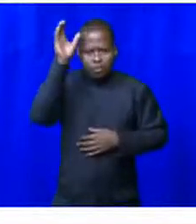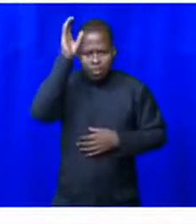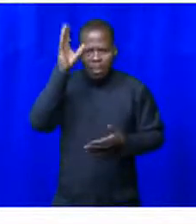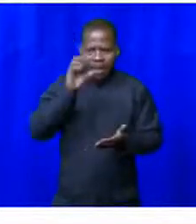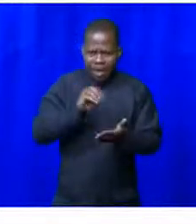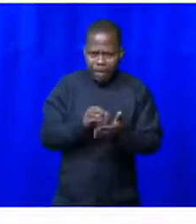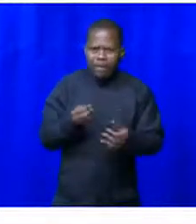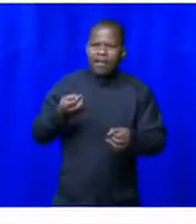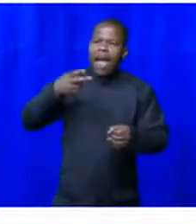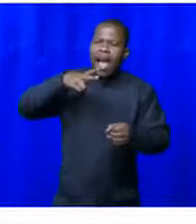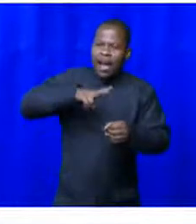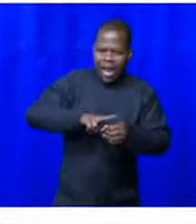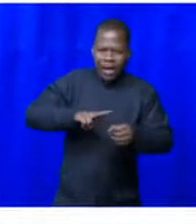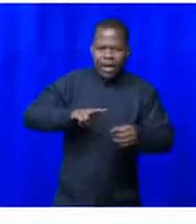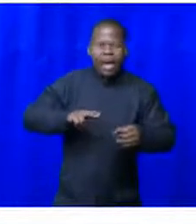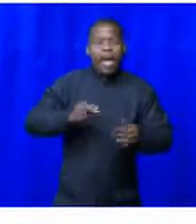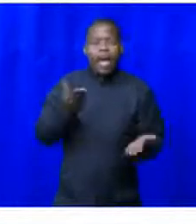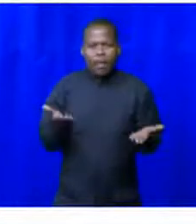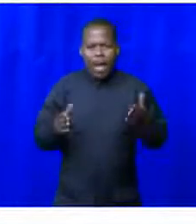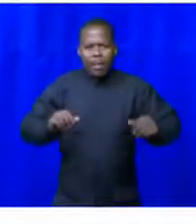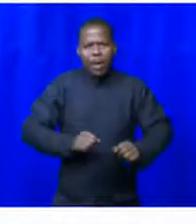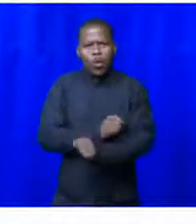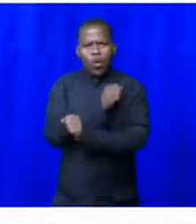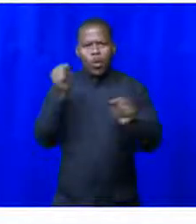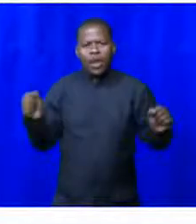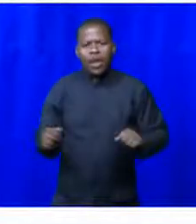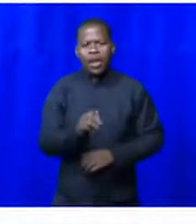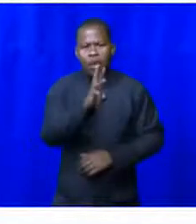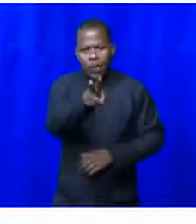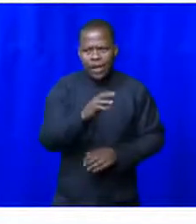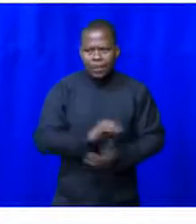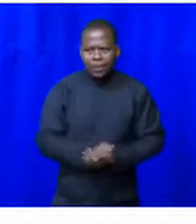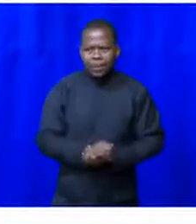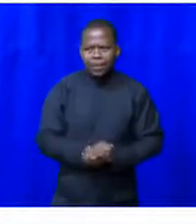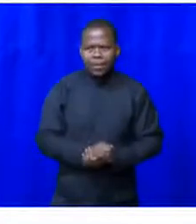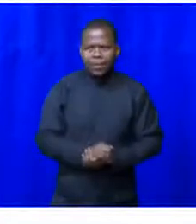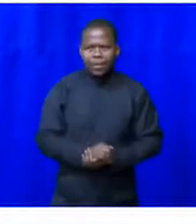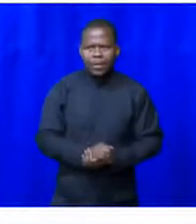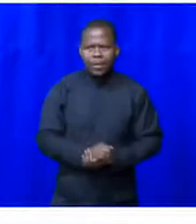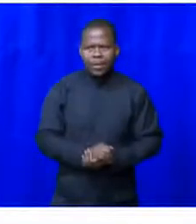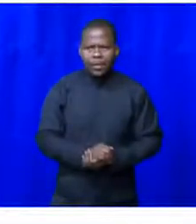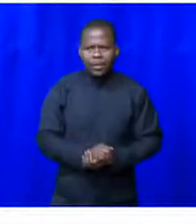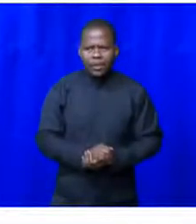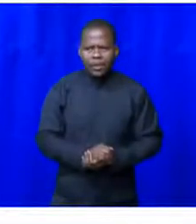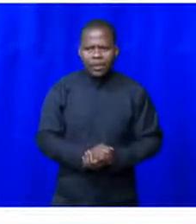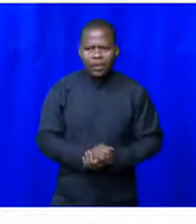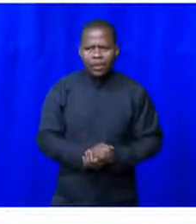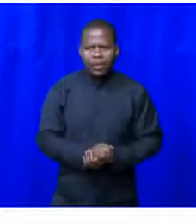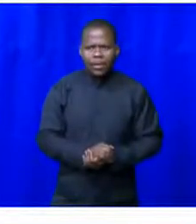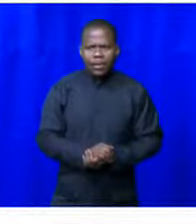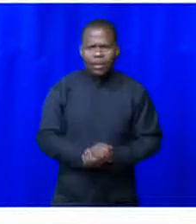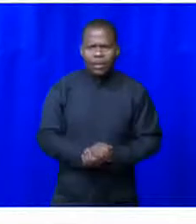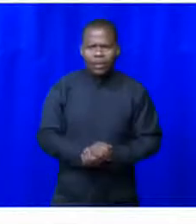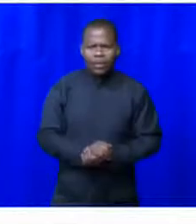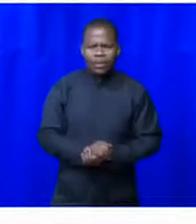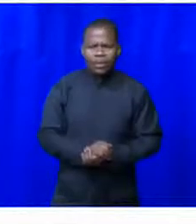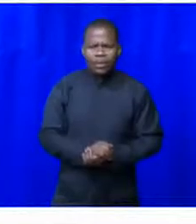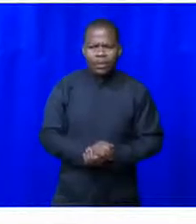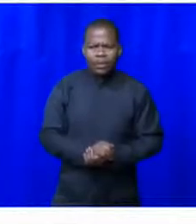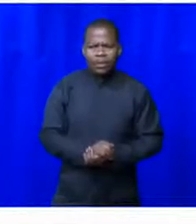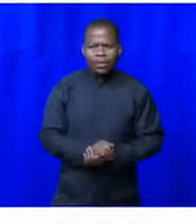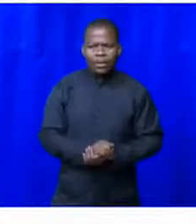lenkulu basangenela lendzebe yalonyaka. It has been a safe passage and